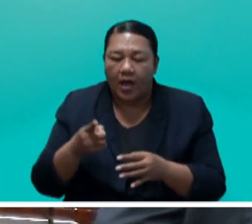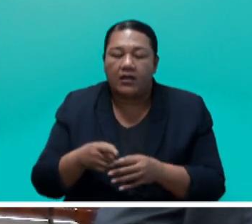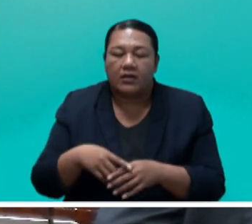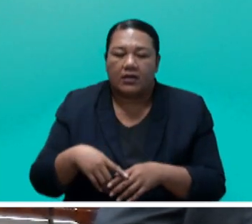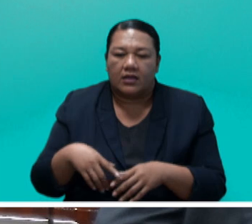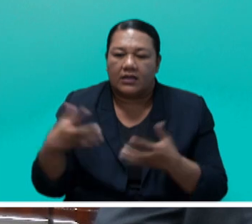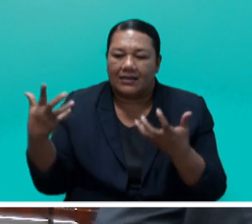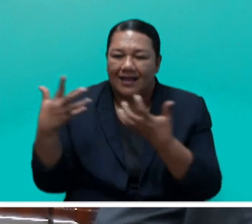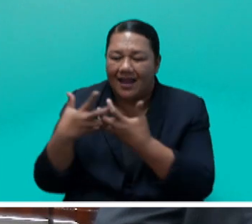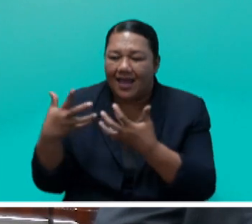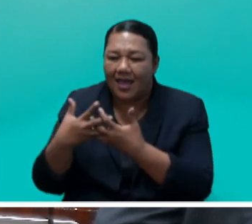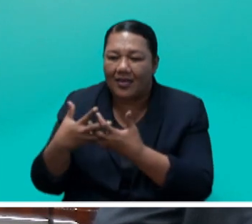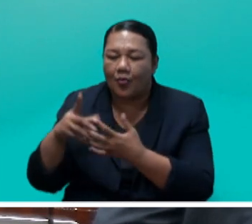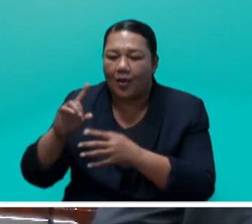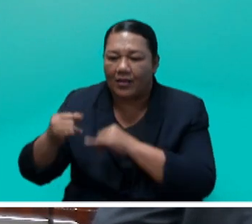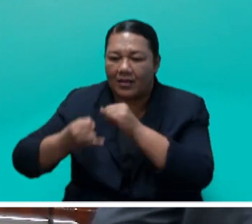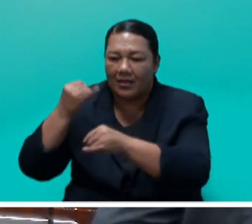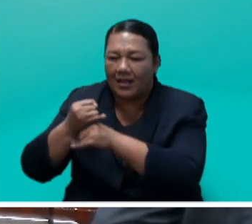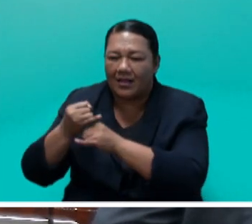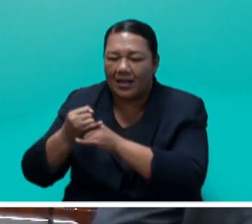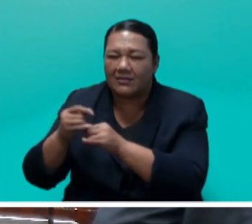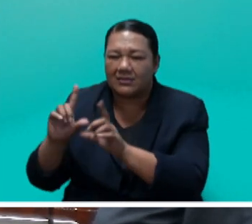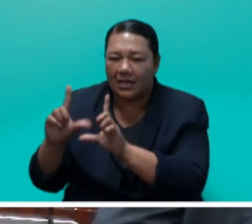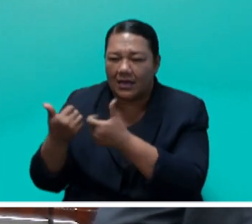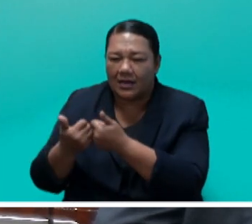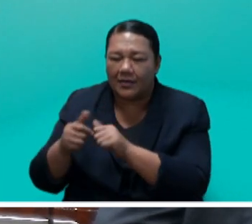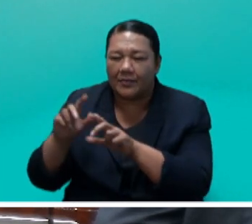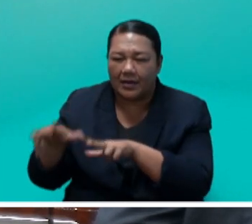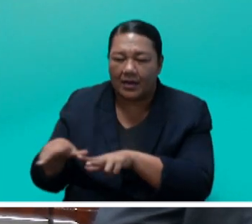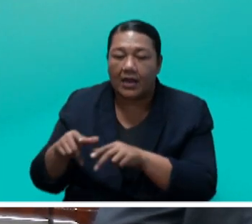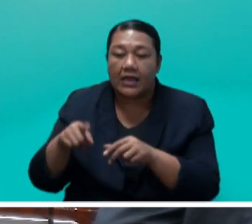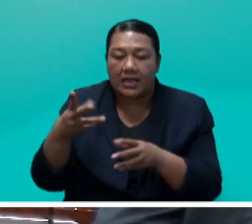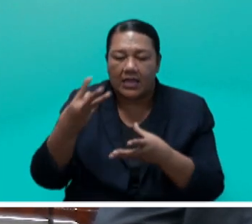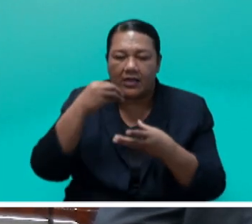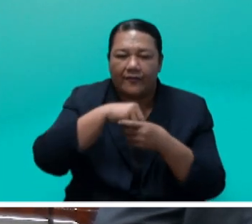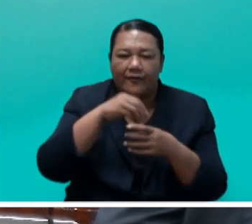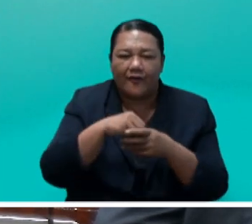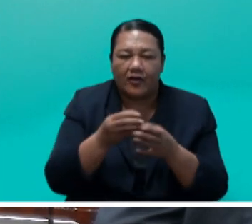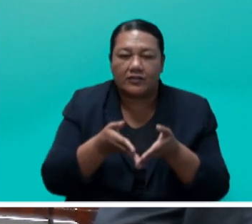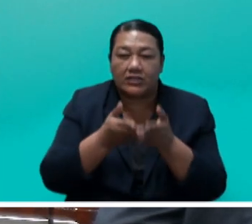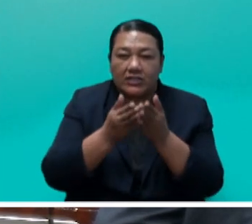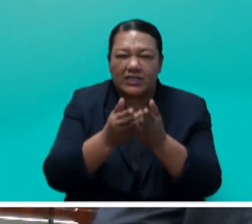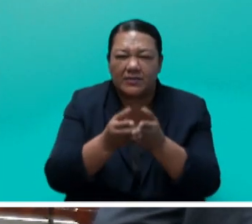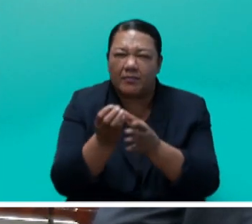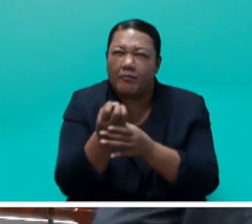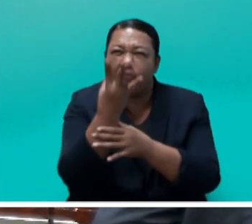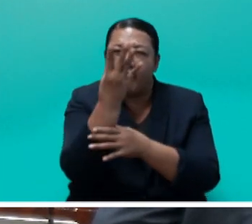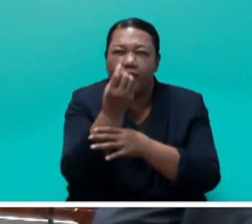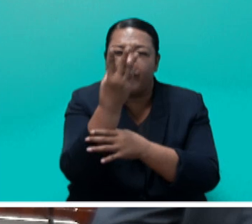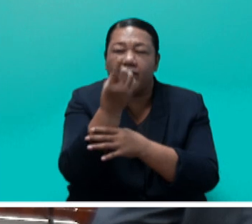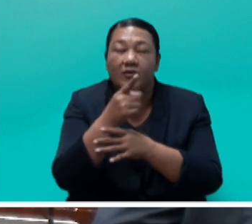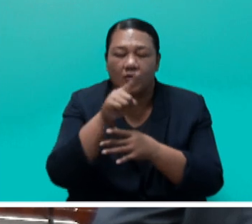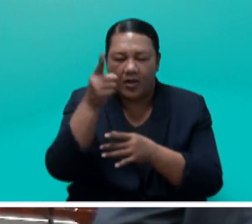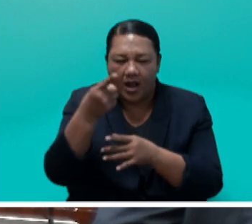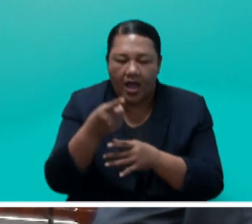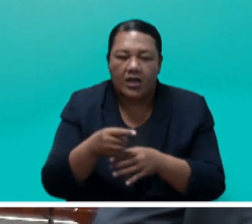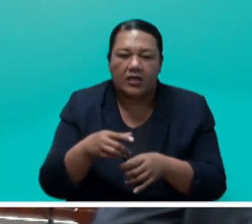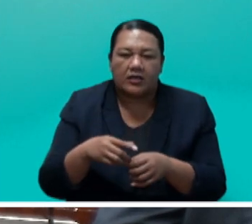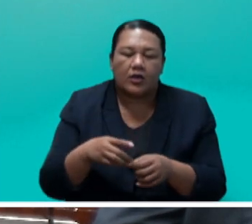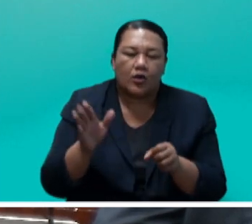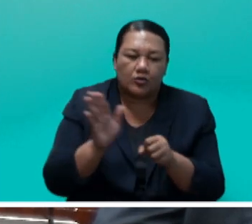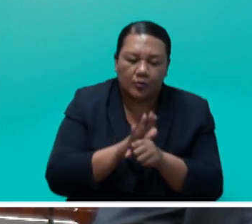carbon intensity of international shipping as measured by carbon dioxide emissions per transport work by at